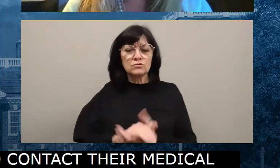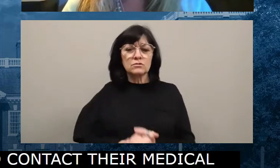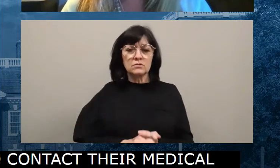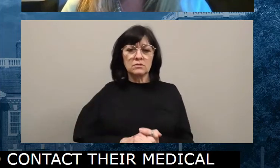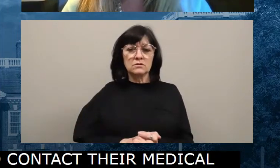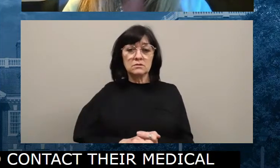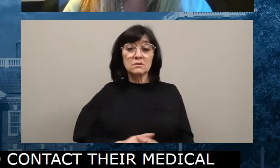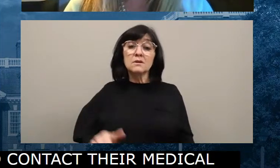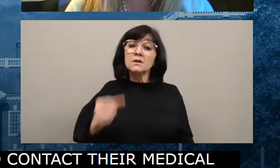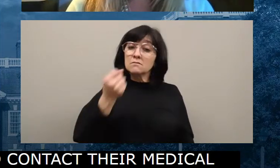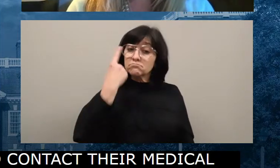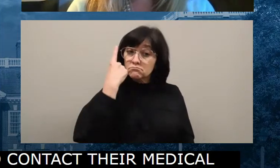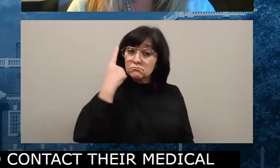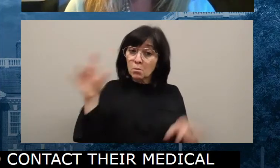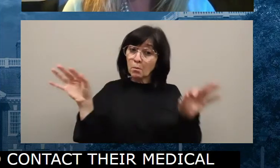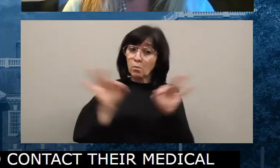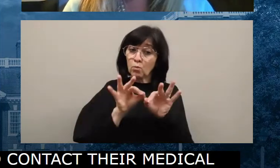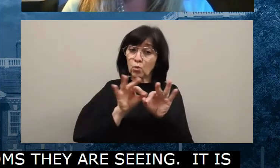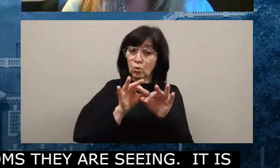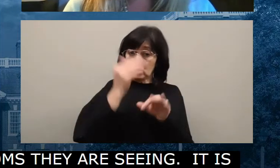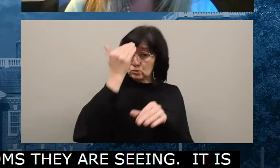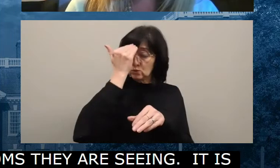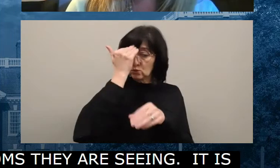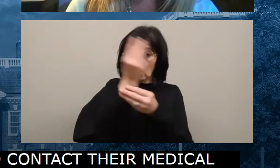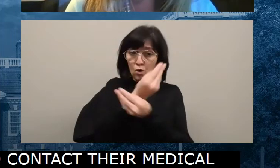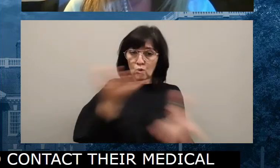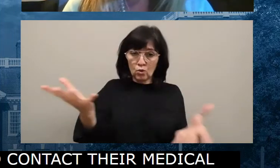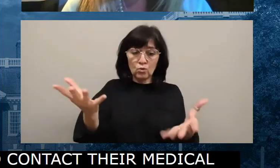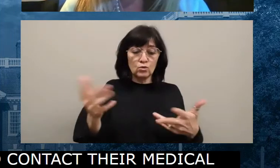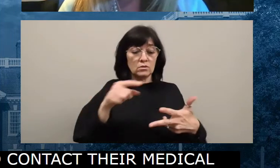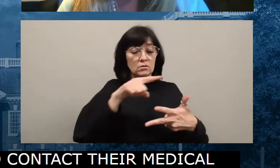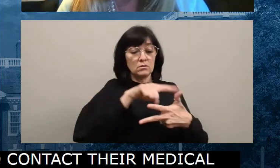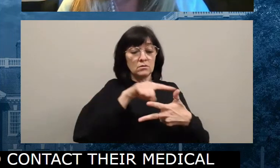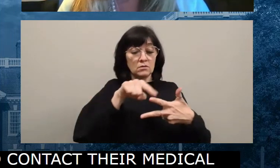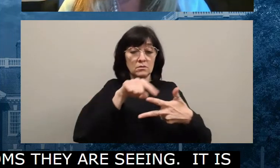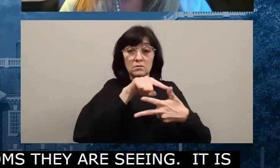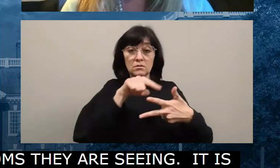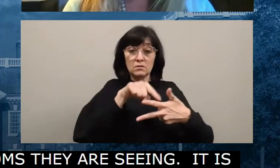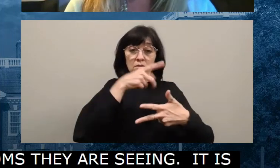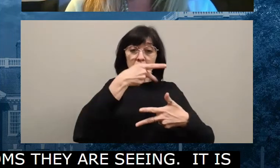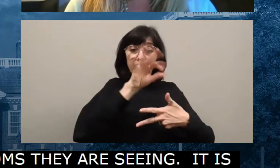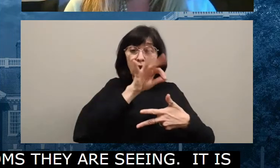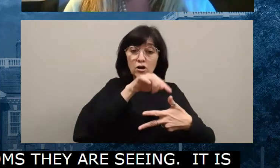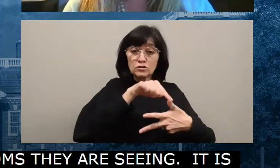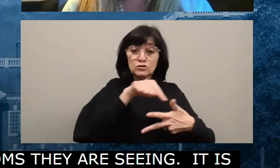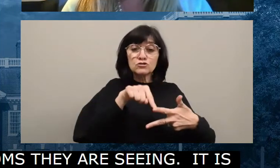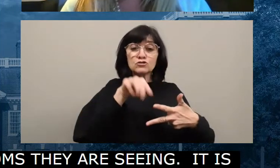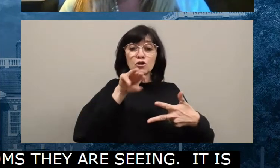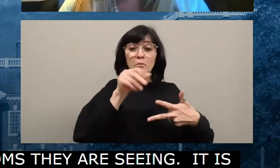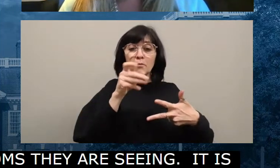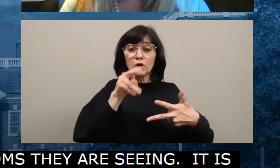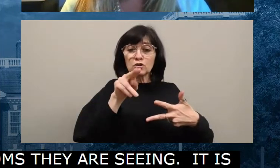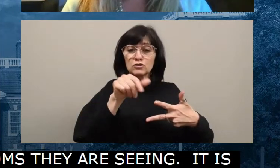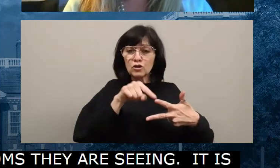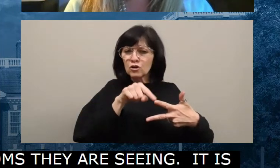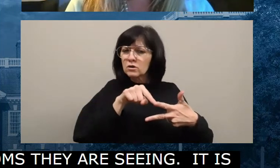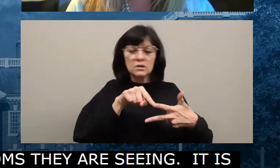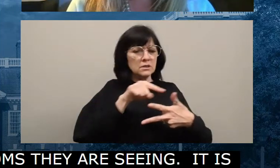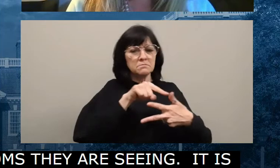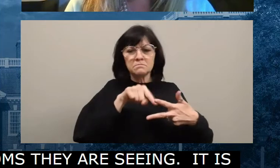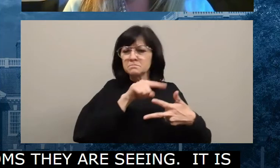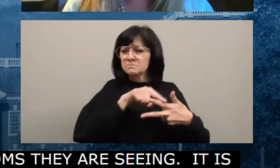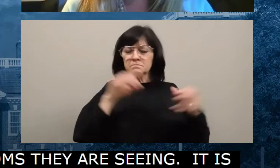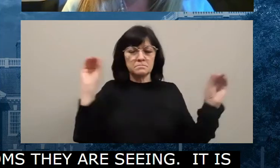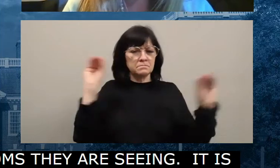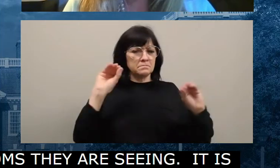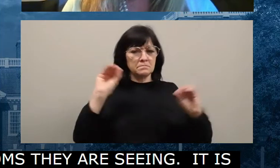other vaccine types, the Pfizer or the Moderna per FDA at this point. And of course, there have been many more administrations of